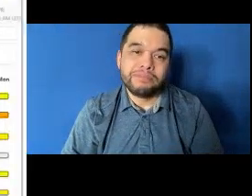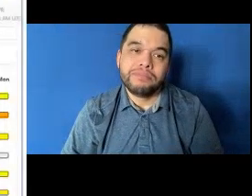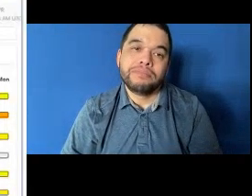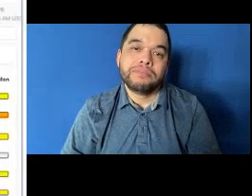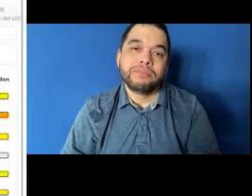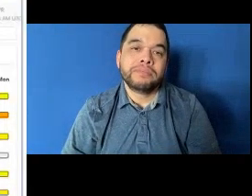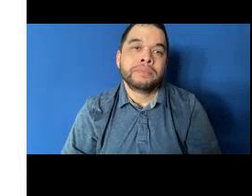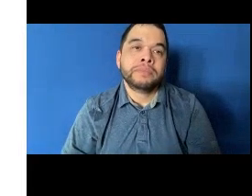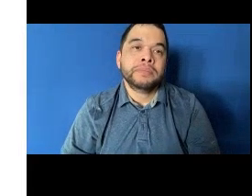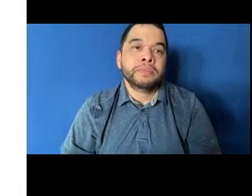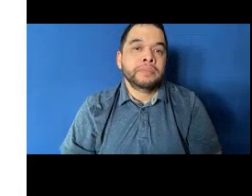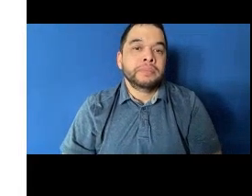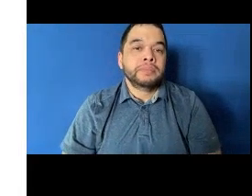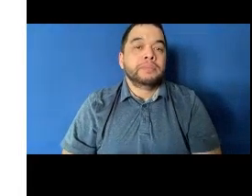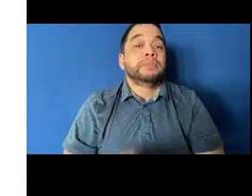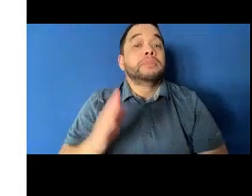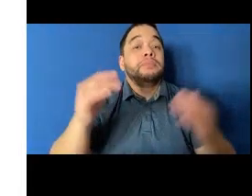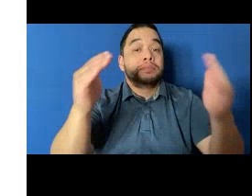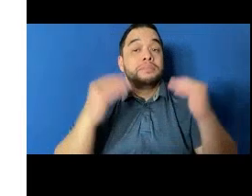area.